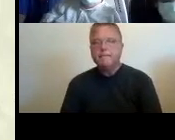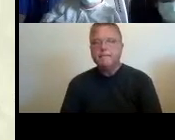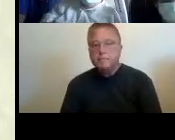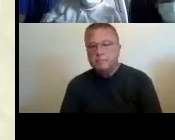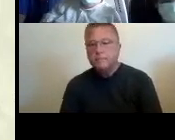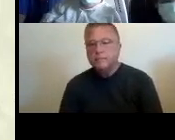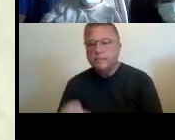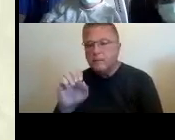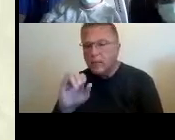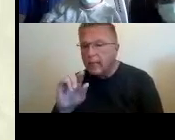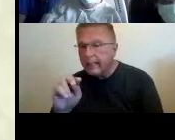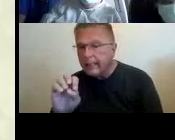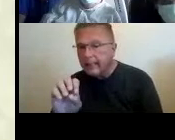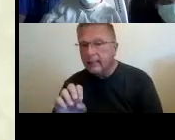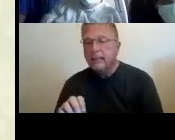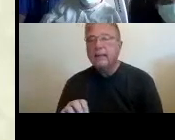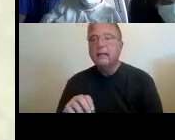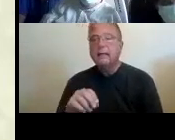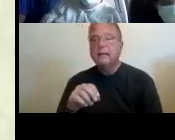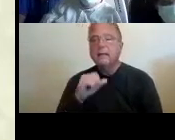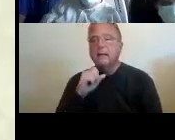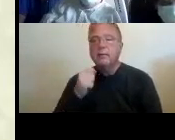Aileen, please unmute yourself if you can.